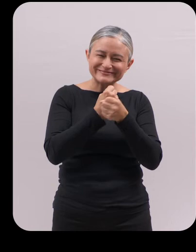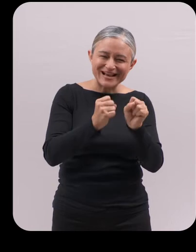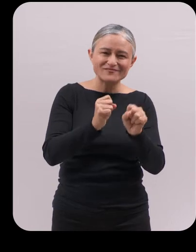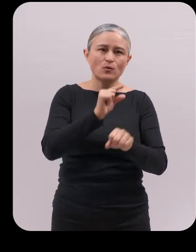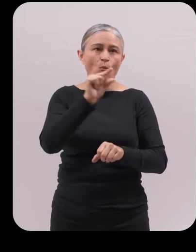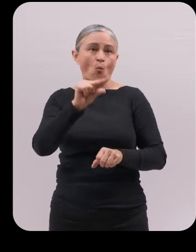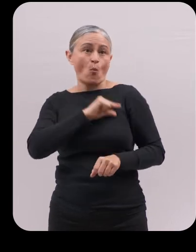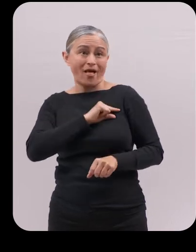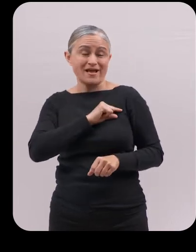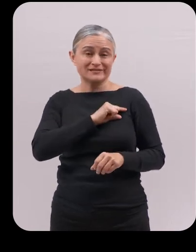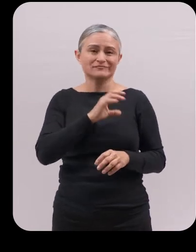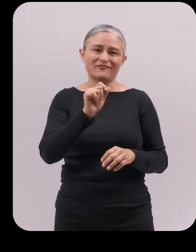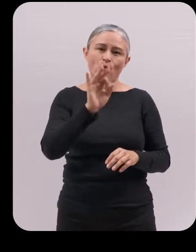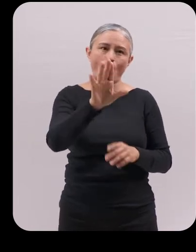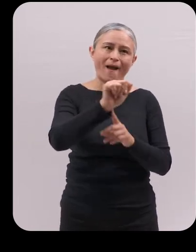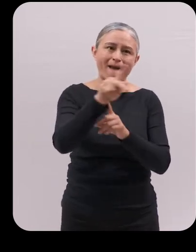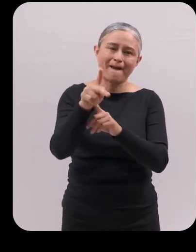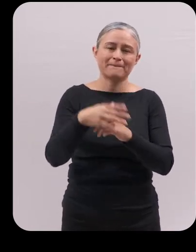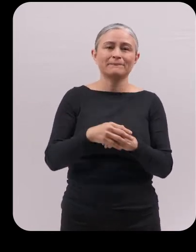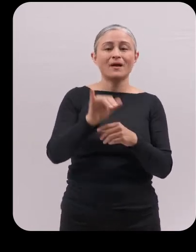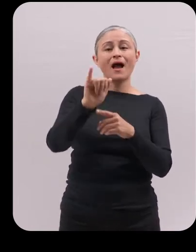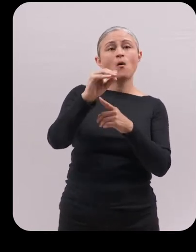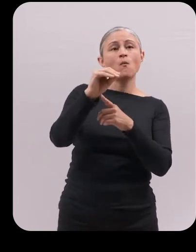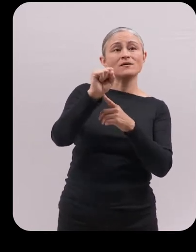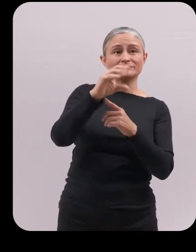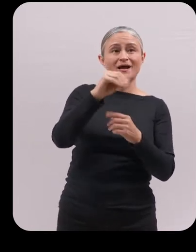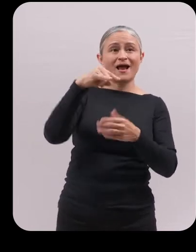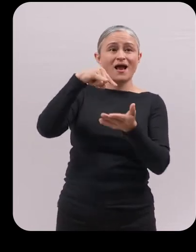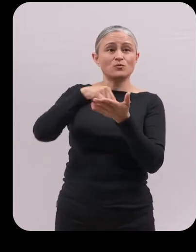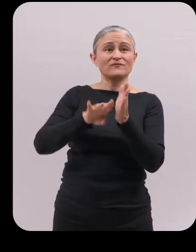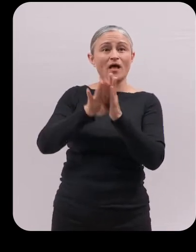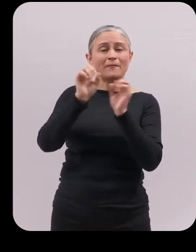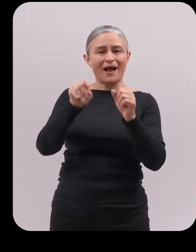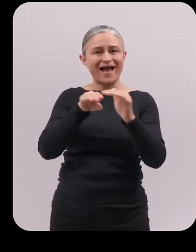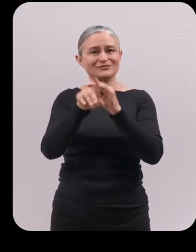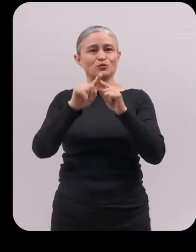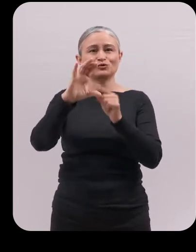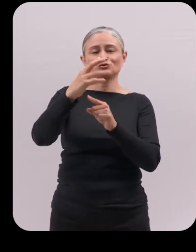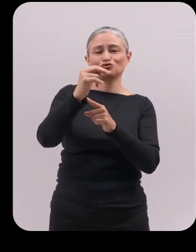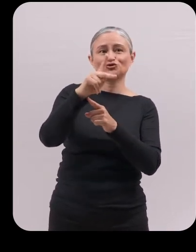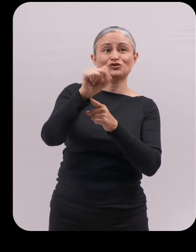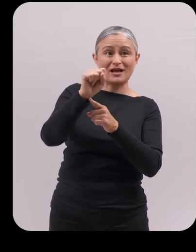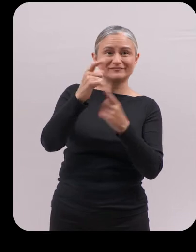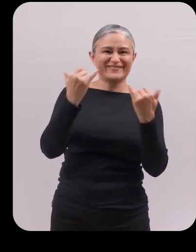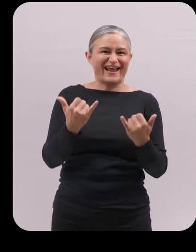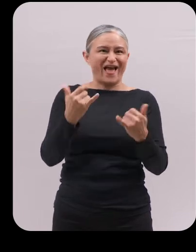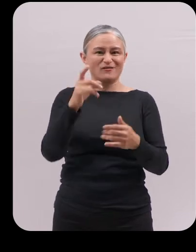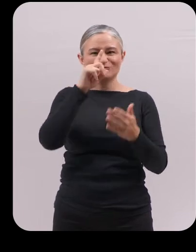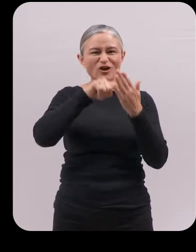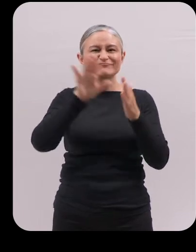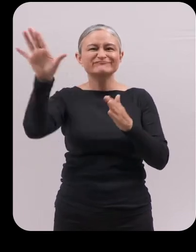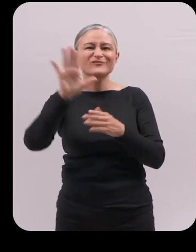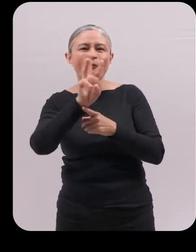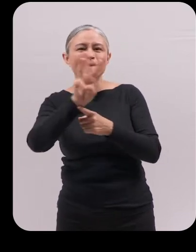of your applications. iOS and Android developers can access Checks today via the Checks website. All right,